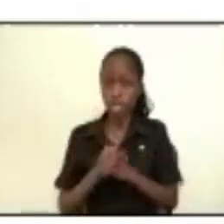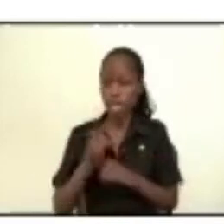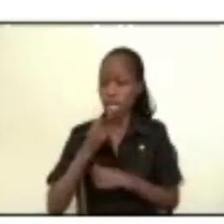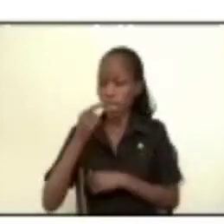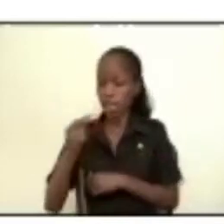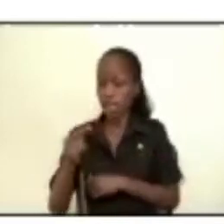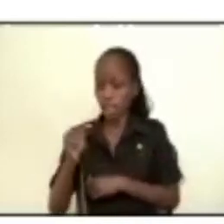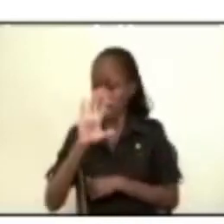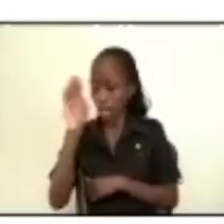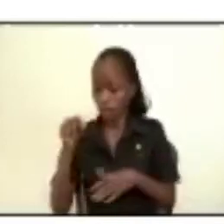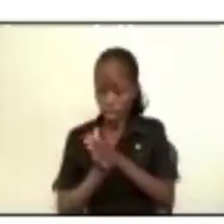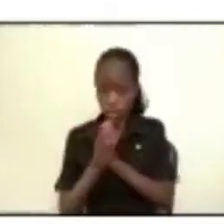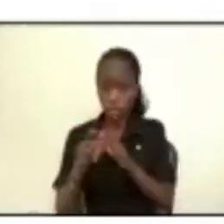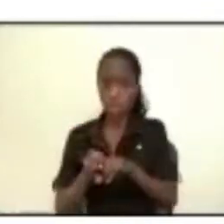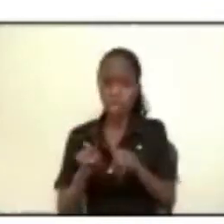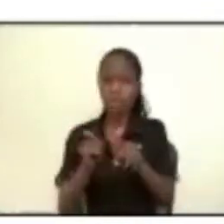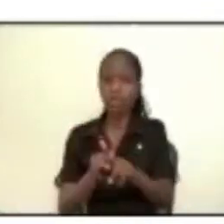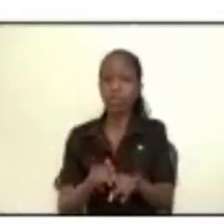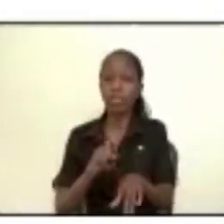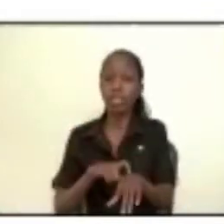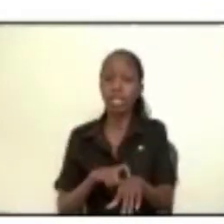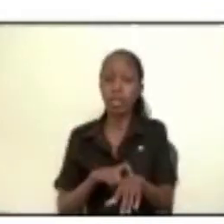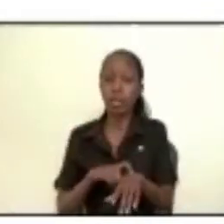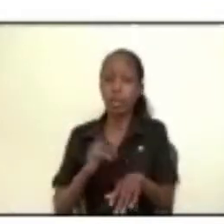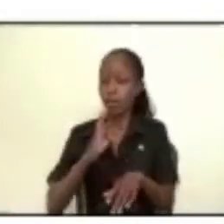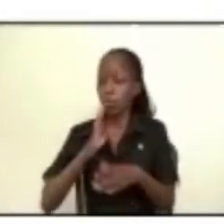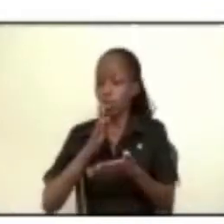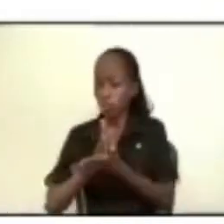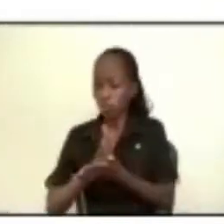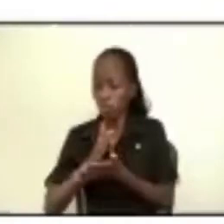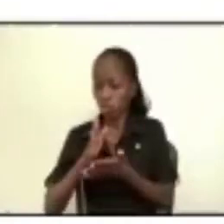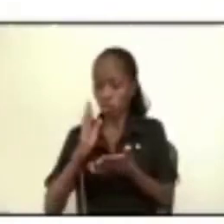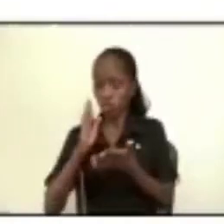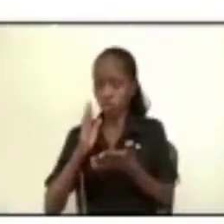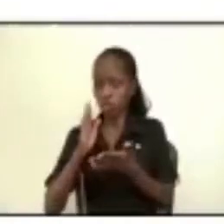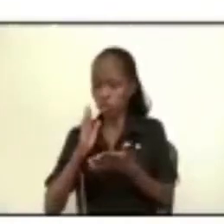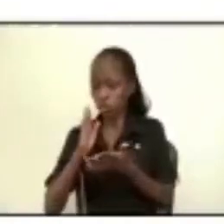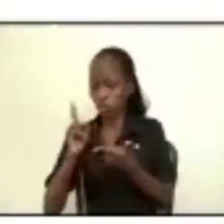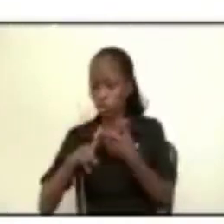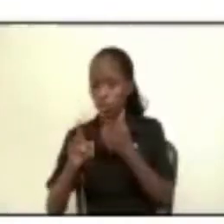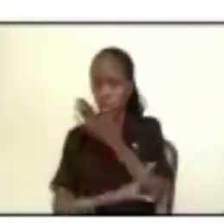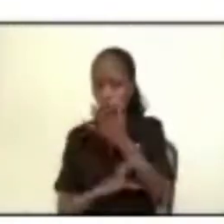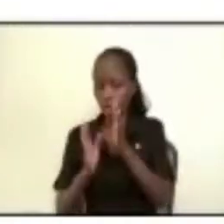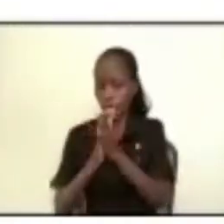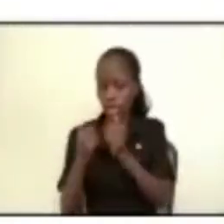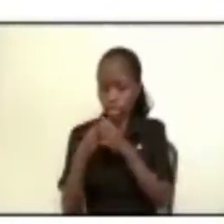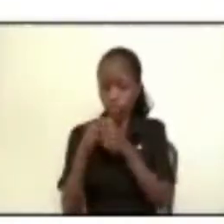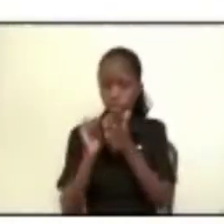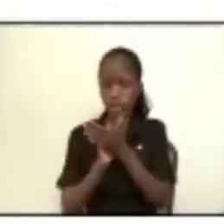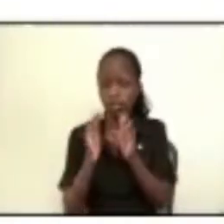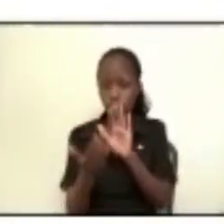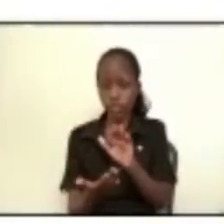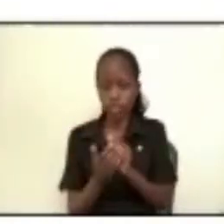these African stories while also at the same time staying true to the reality of the country and the challenges that they are dealing